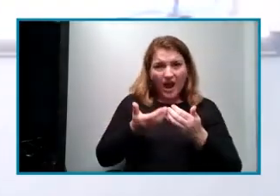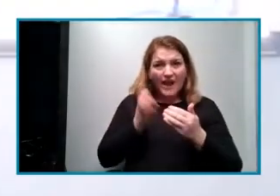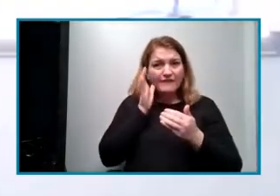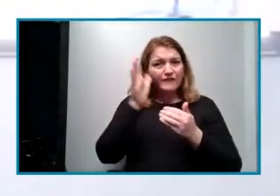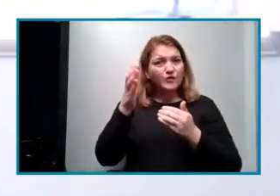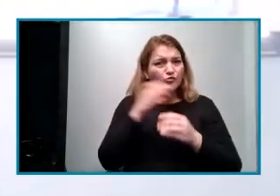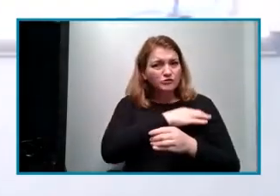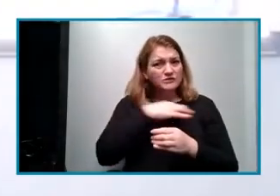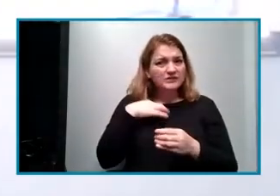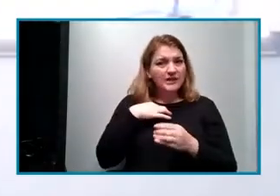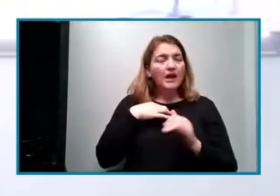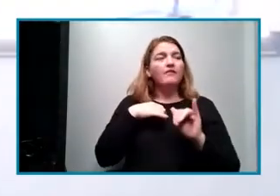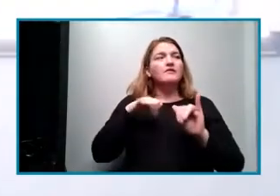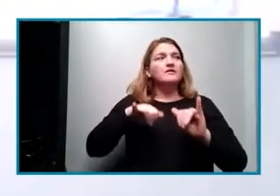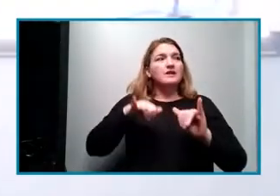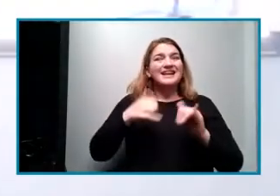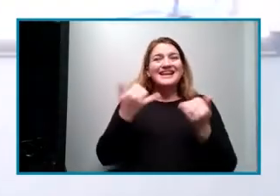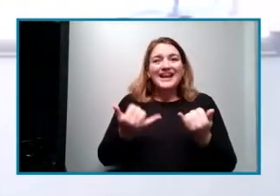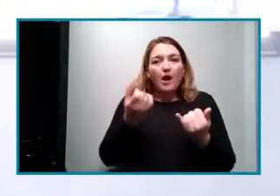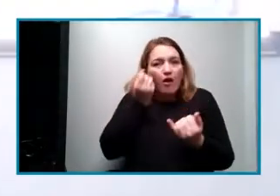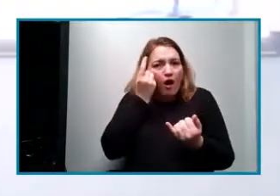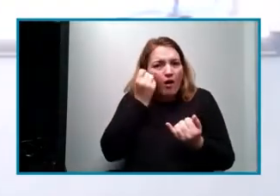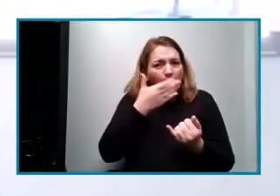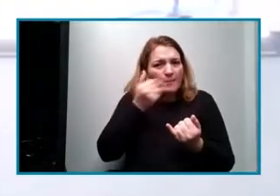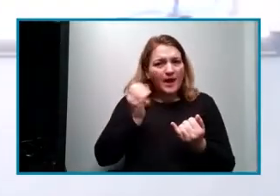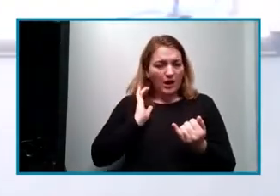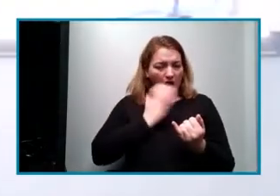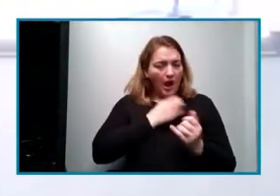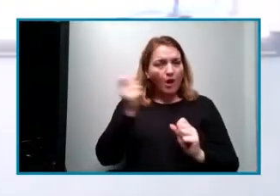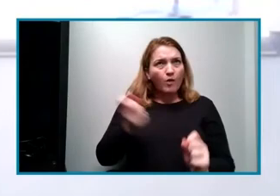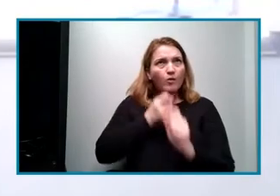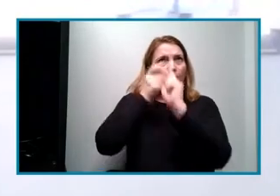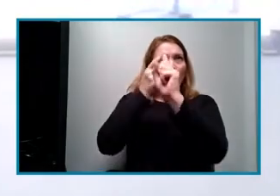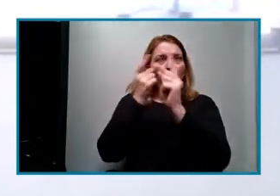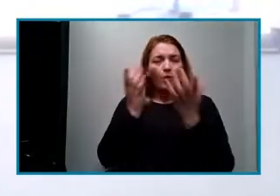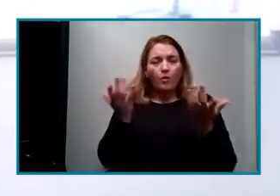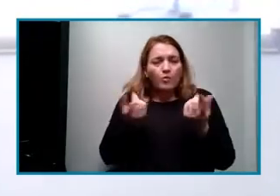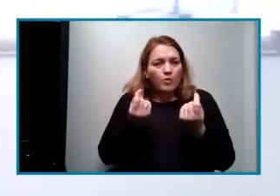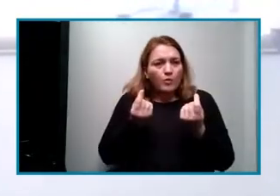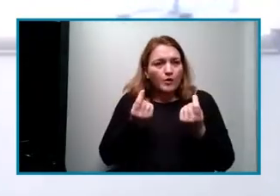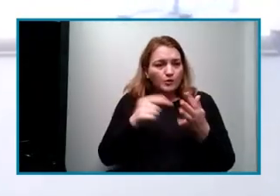idea of what we do and therefore what we need. So yay, logic models.